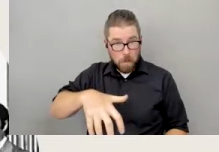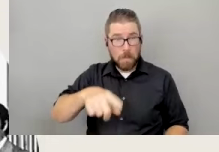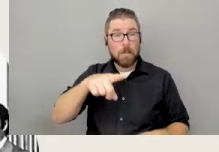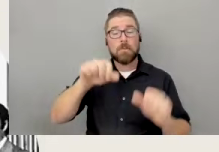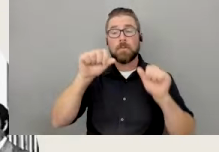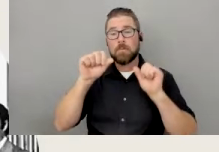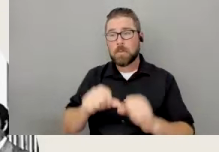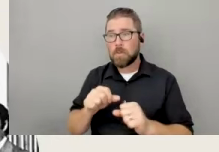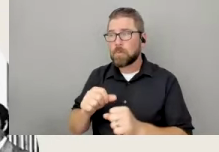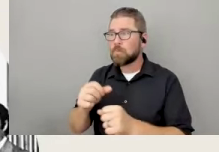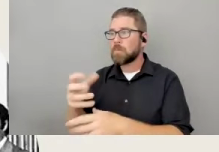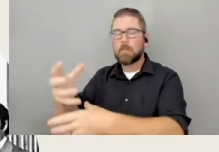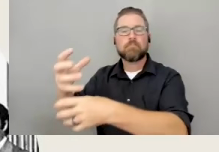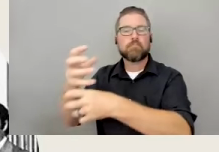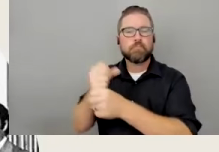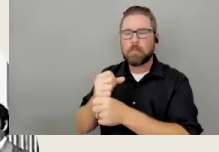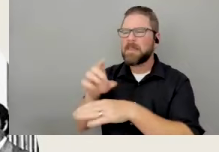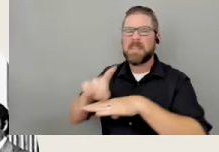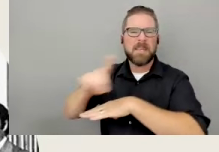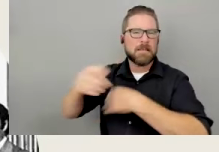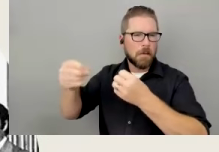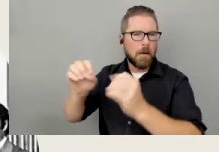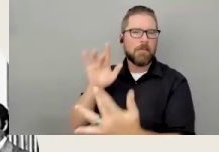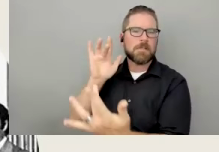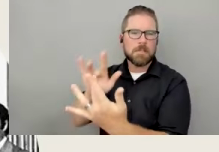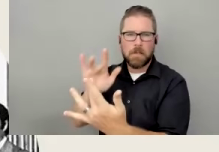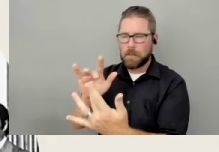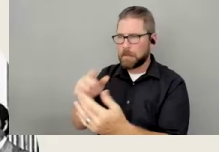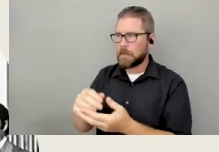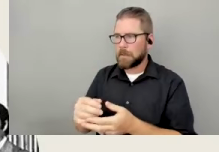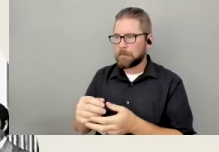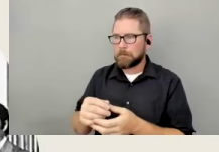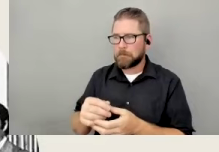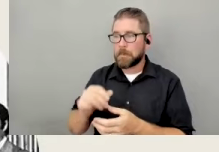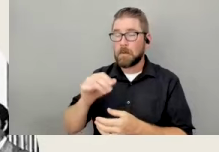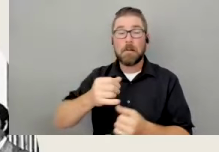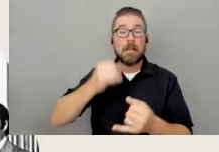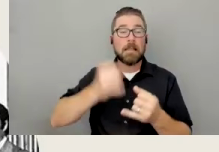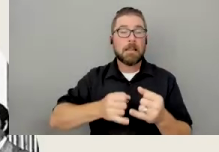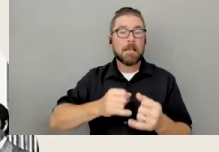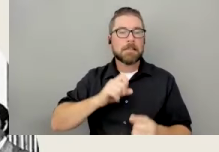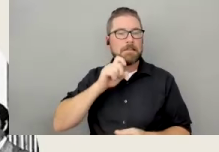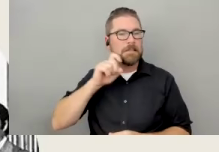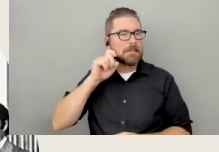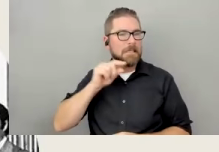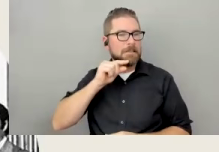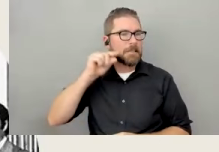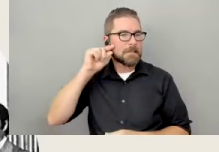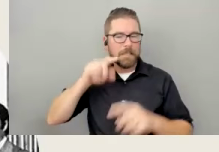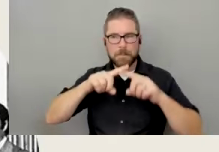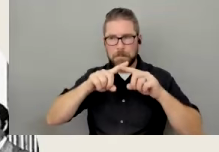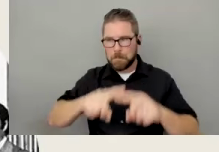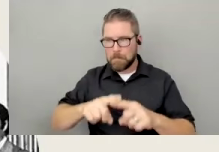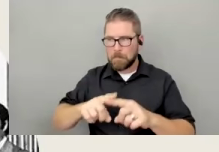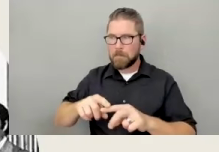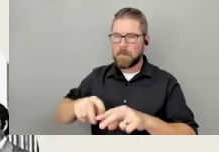district office. And lastly, there's sex and gender-based discrimination and misconduct. So